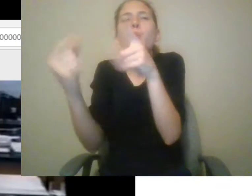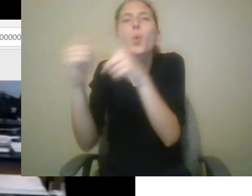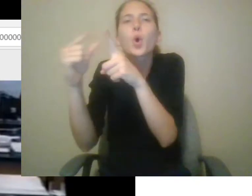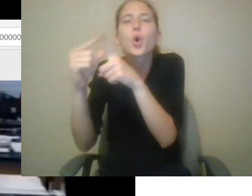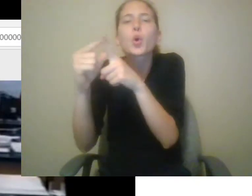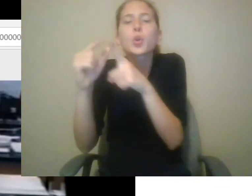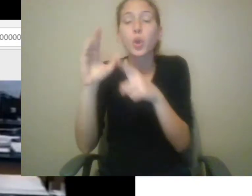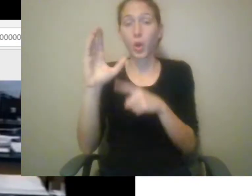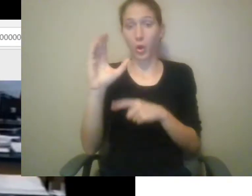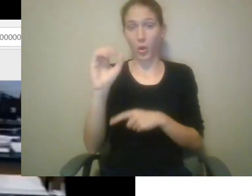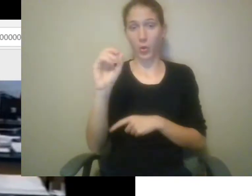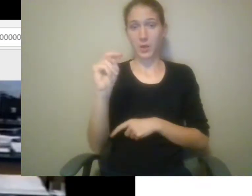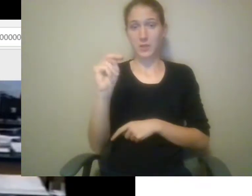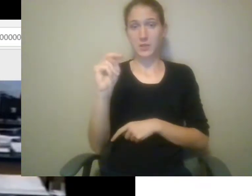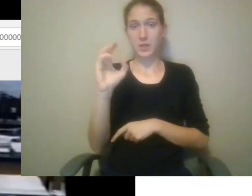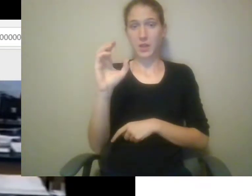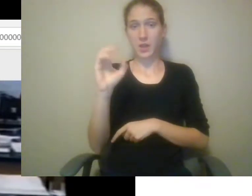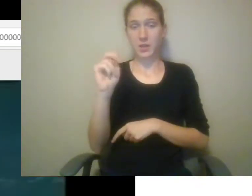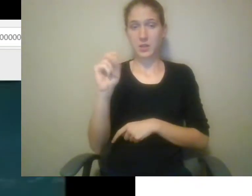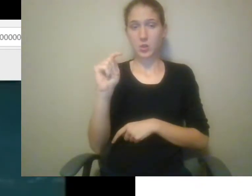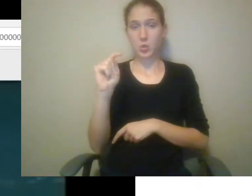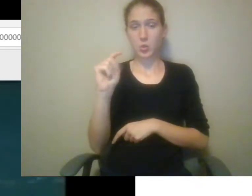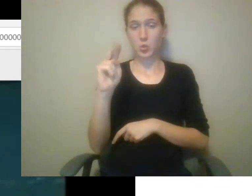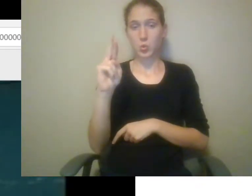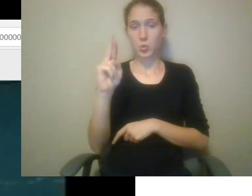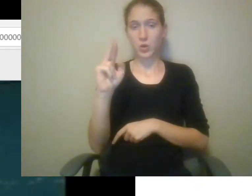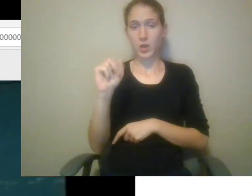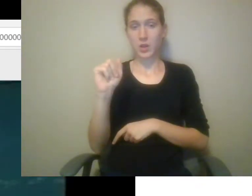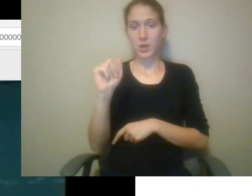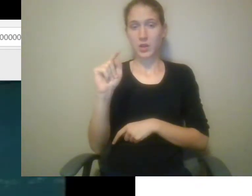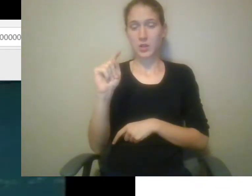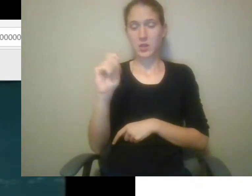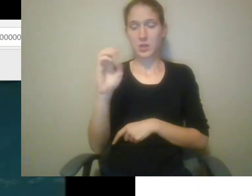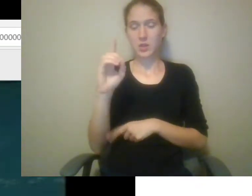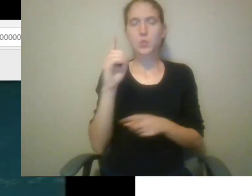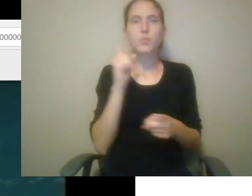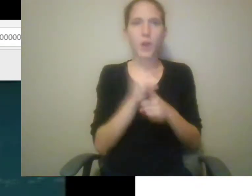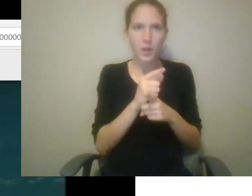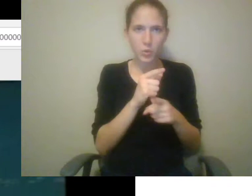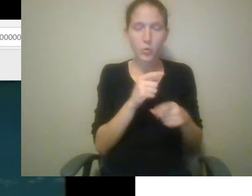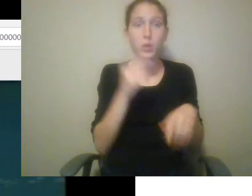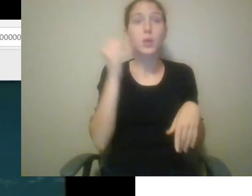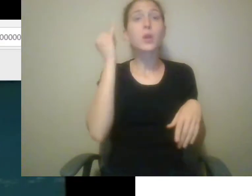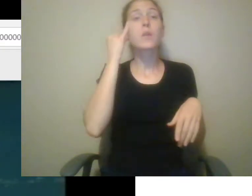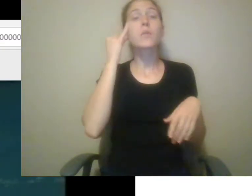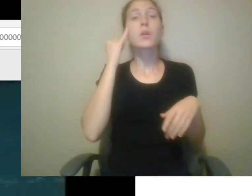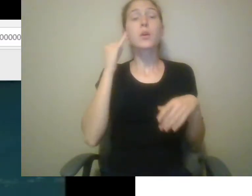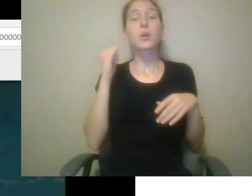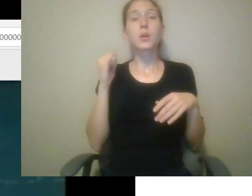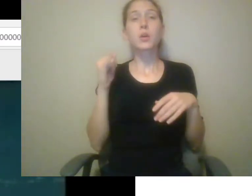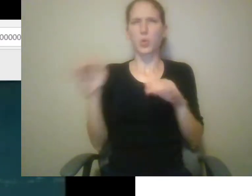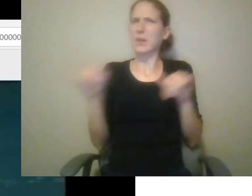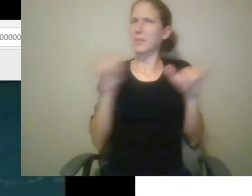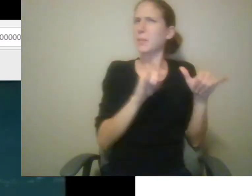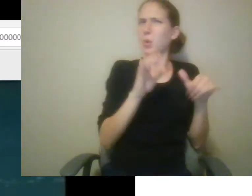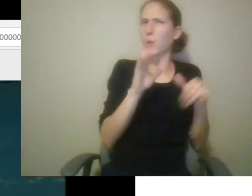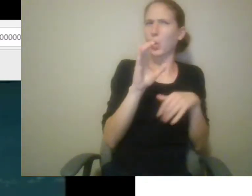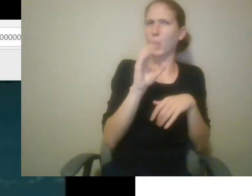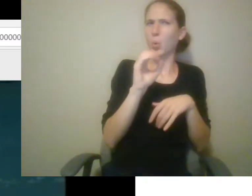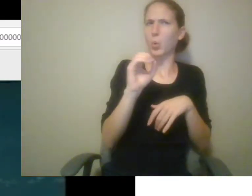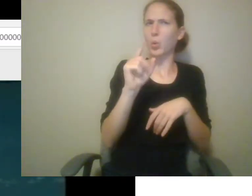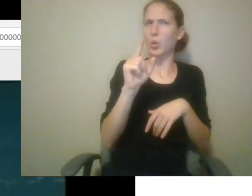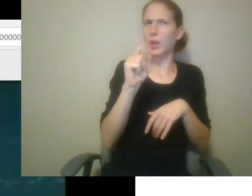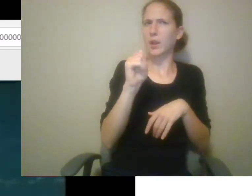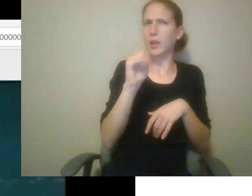Concentrated. So if we made Kool-Aid with only half the water, it would be concentrated, right? You would have more